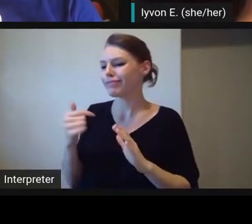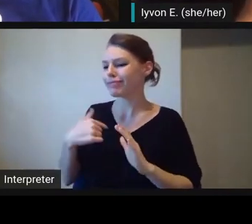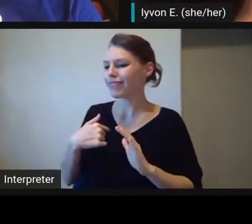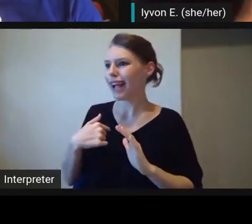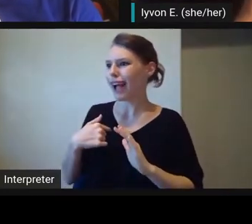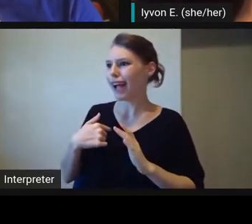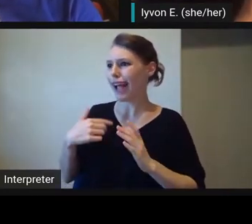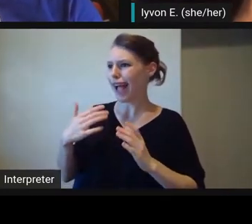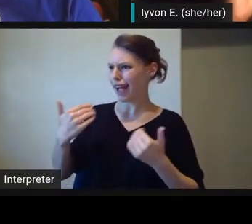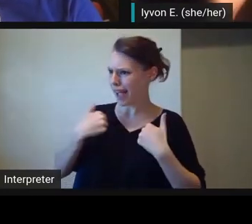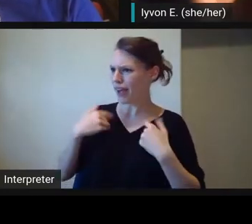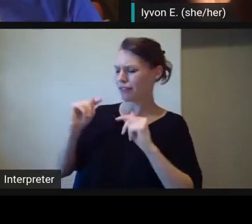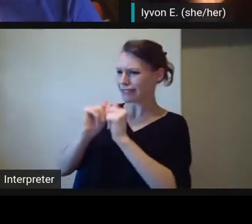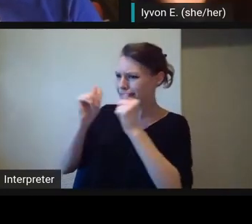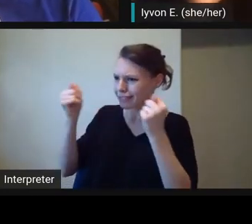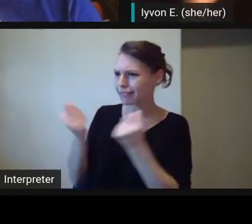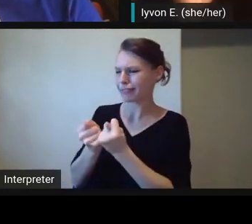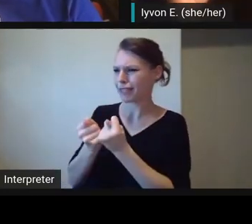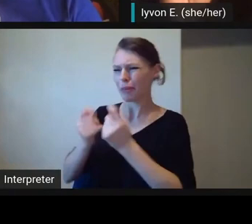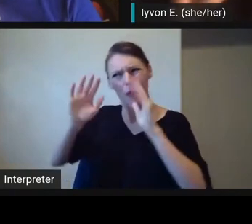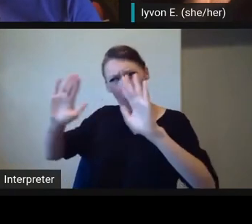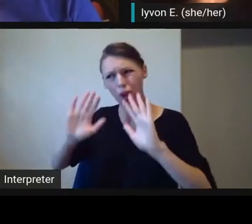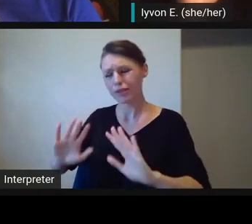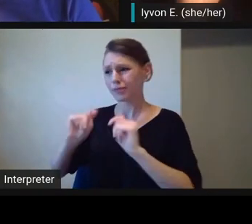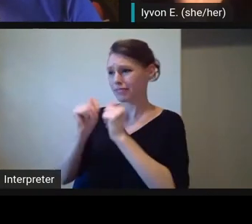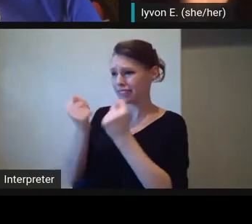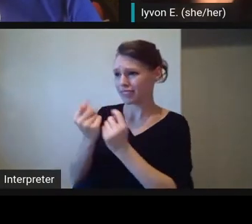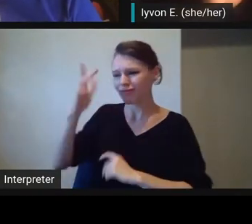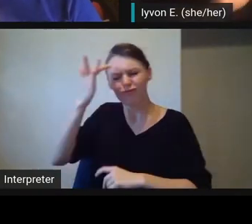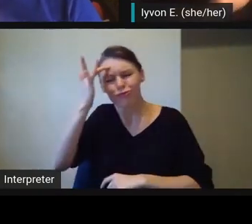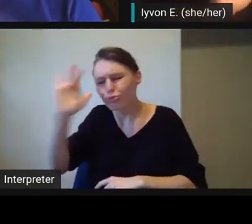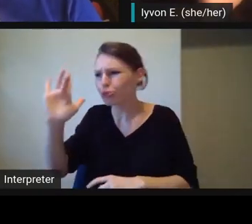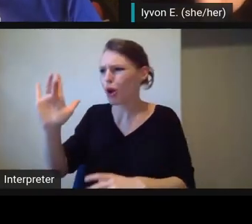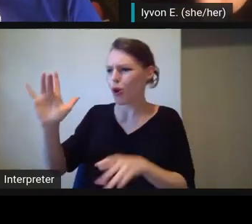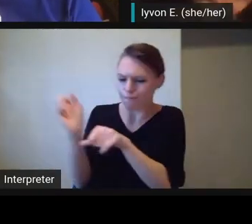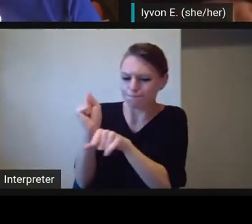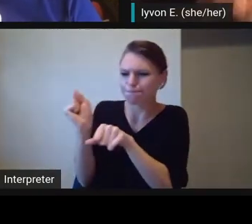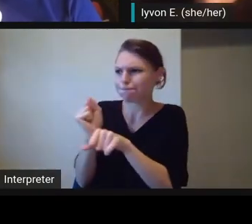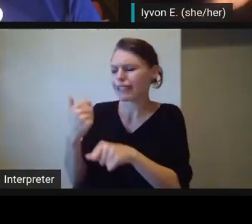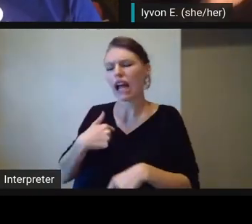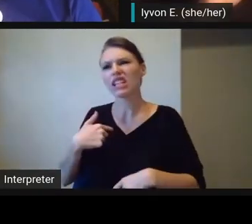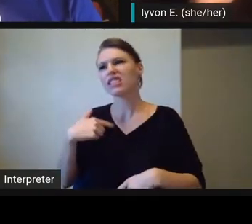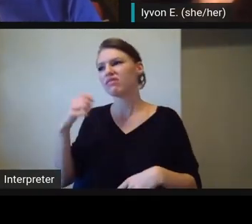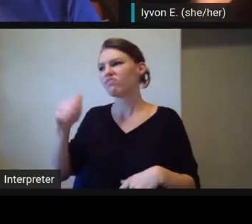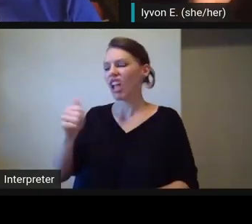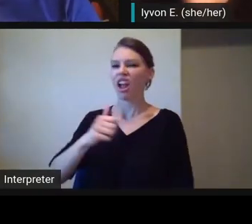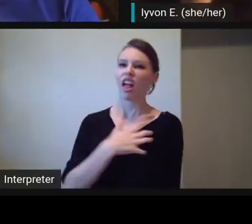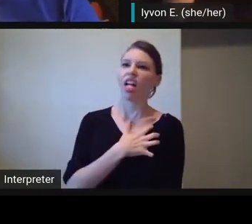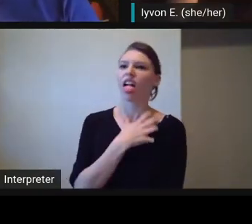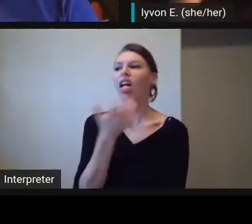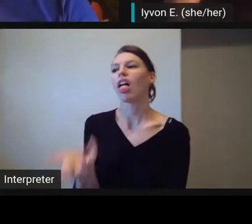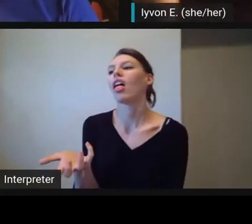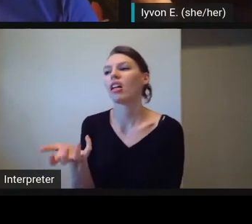me who is, like, they're so smart working on it. I can vent to them, because we like to